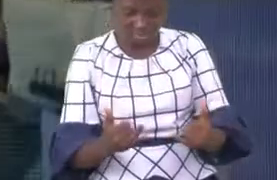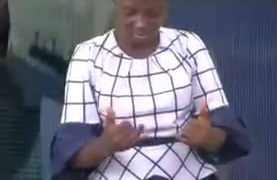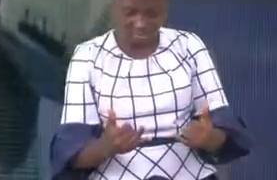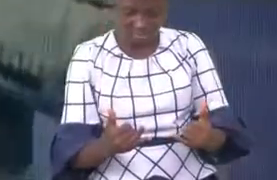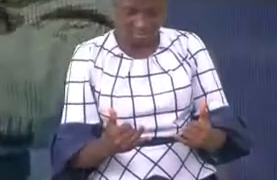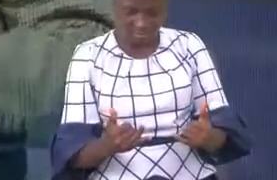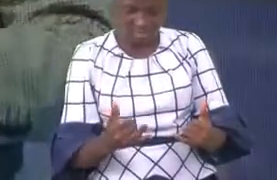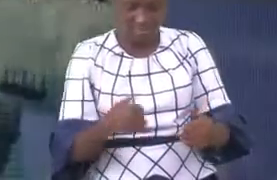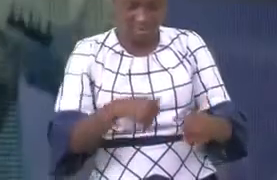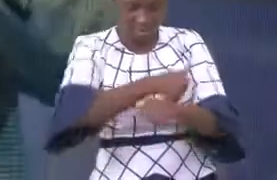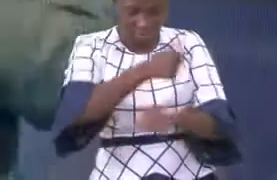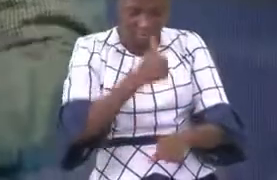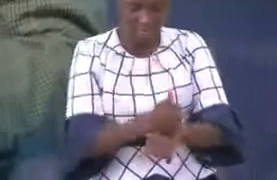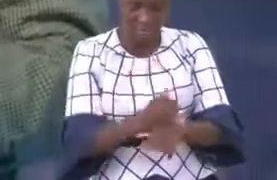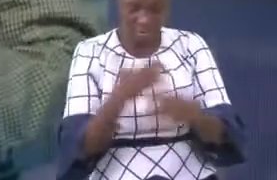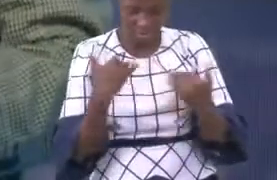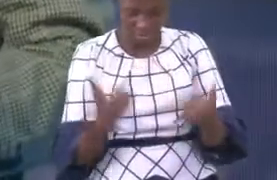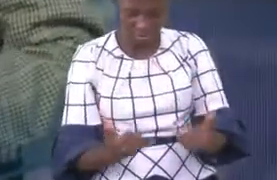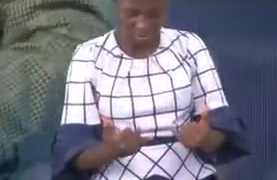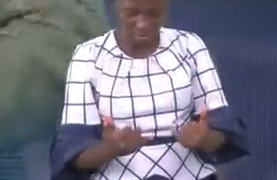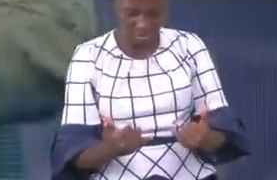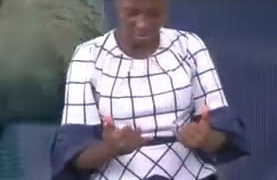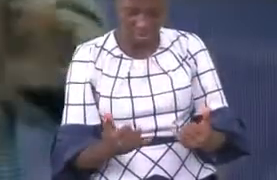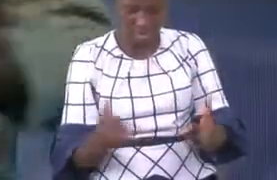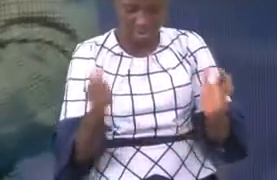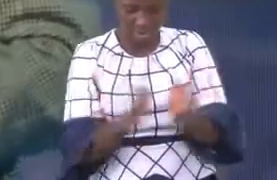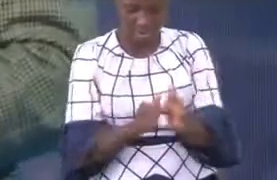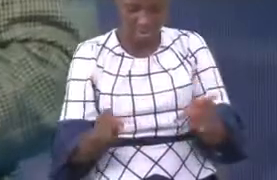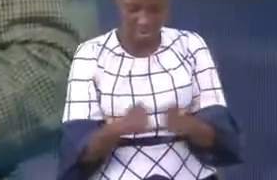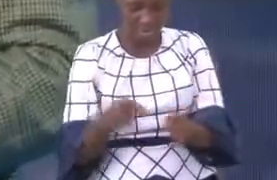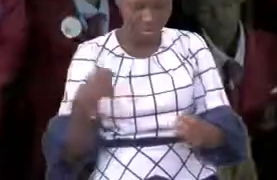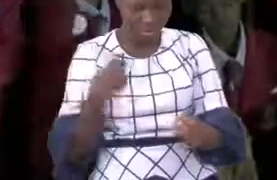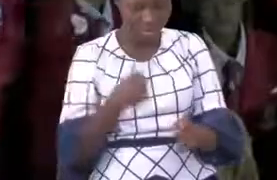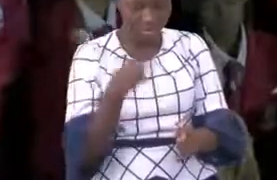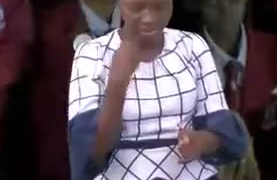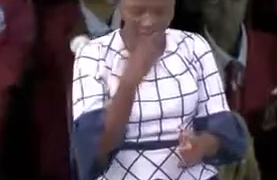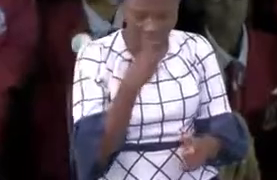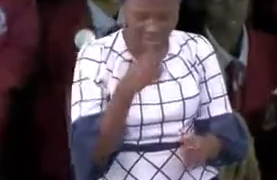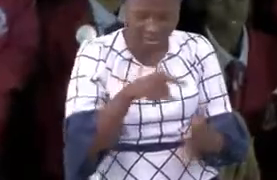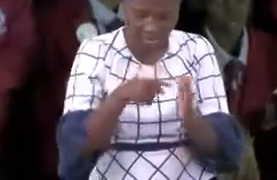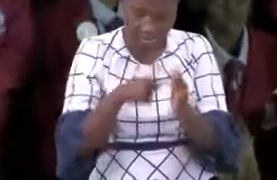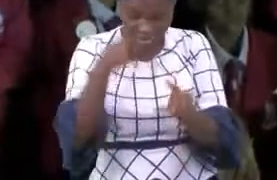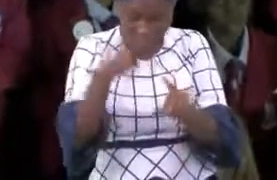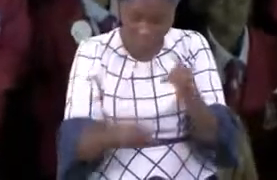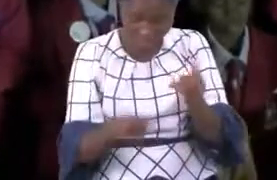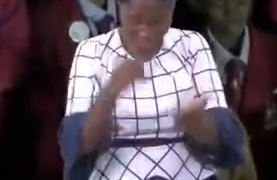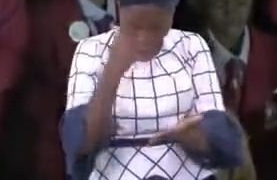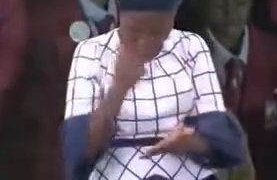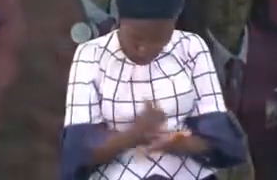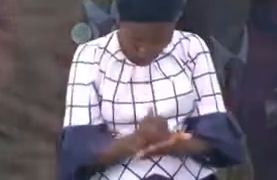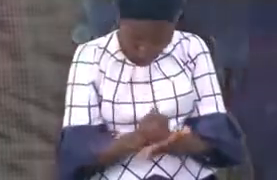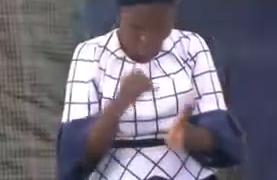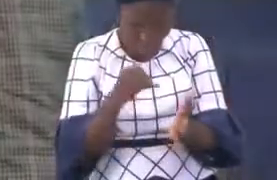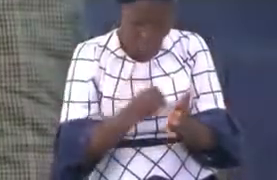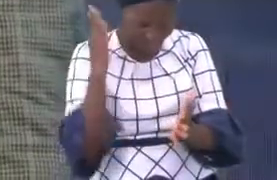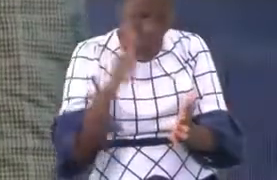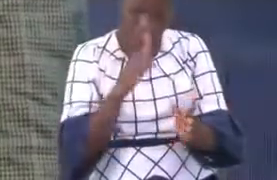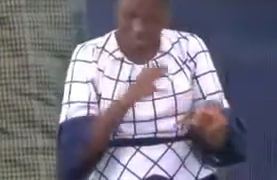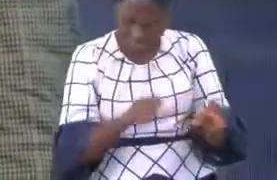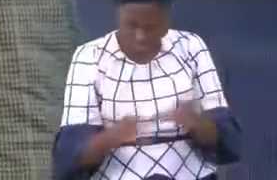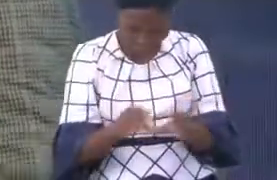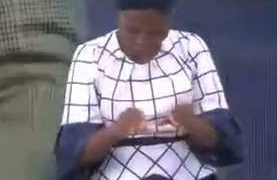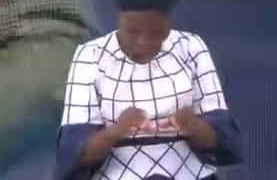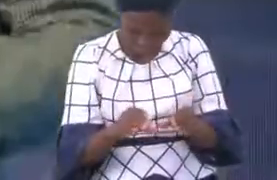we say this final amen, it will be done. In Jesus' name